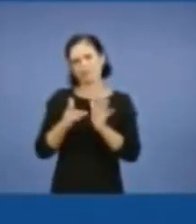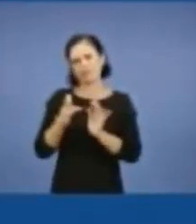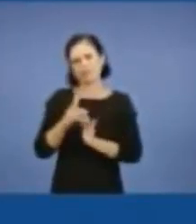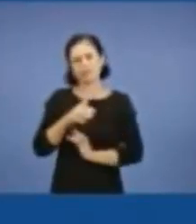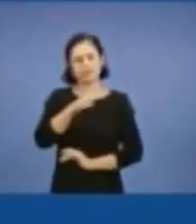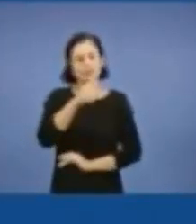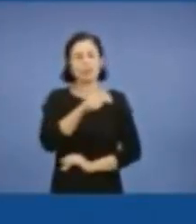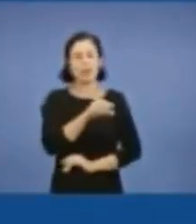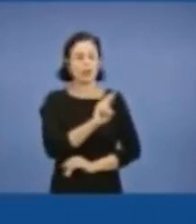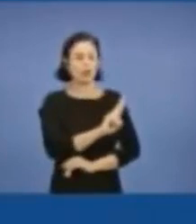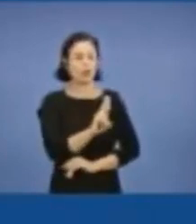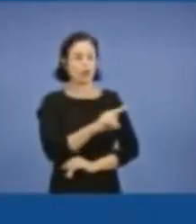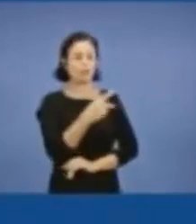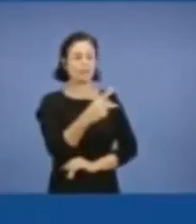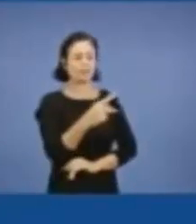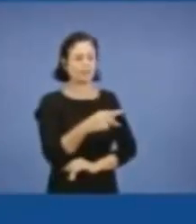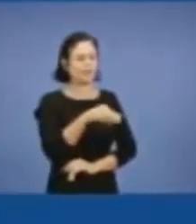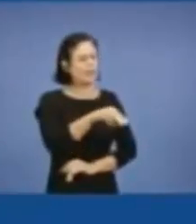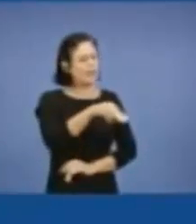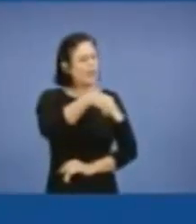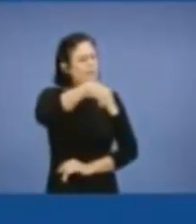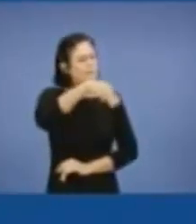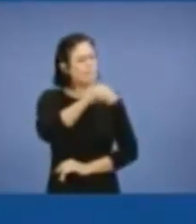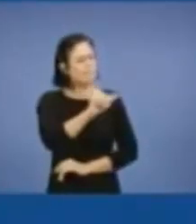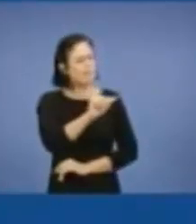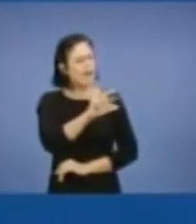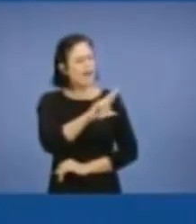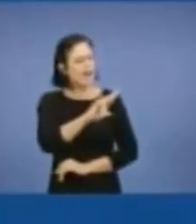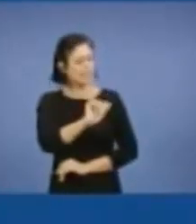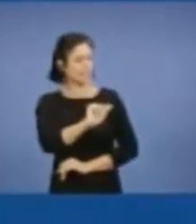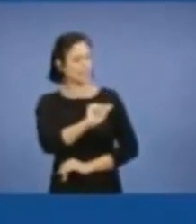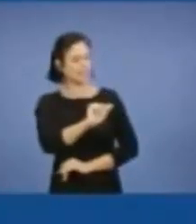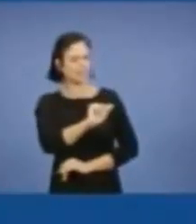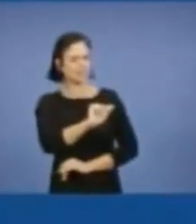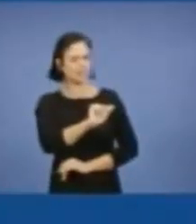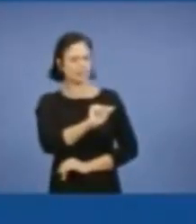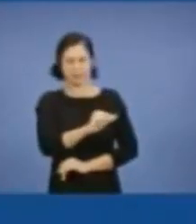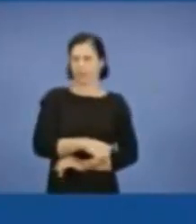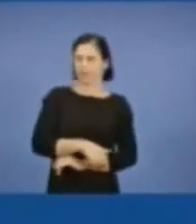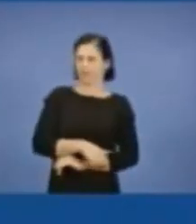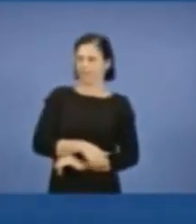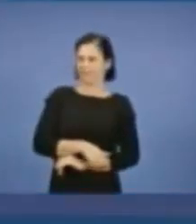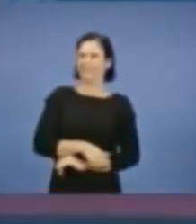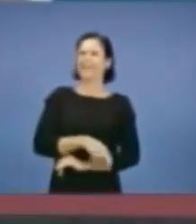called her by her name. When he said Mary,